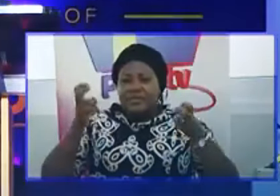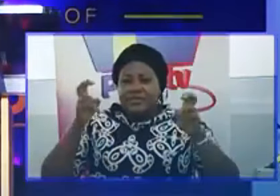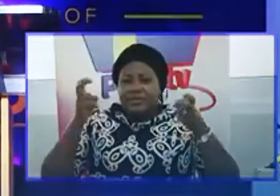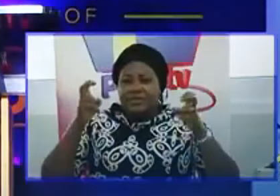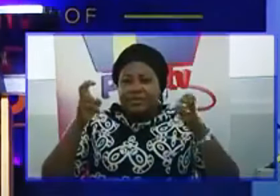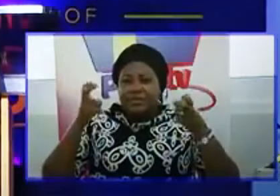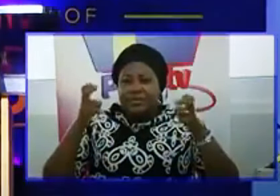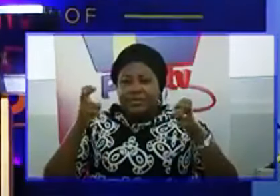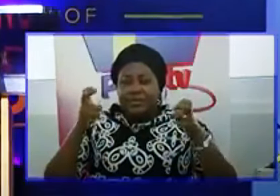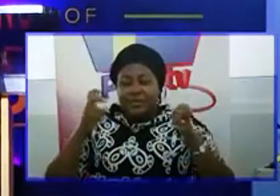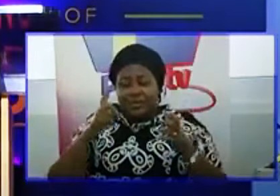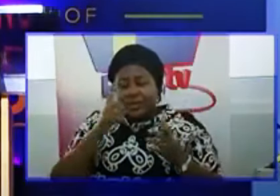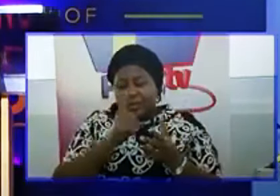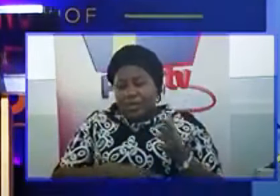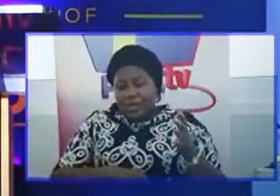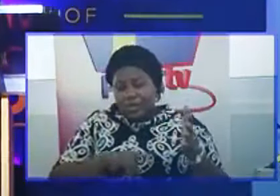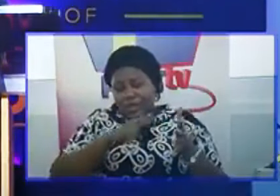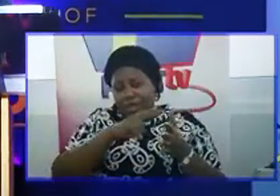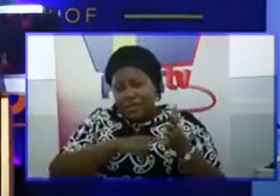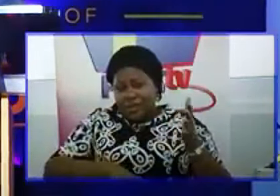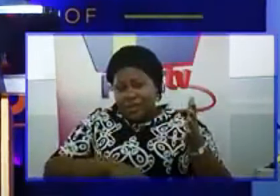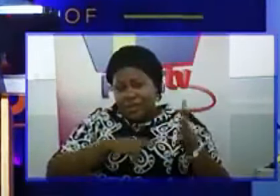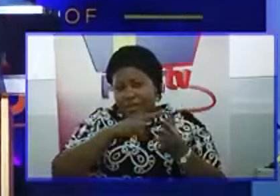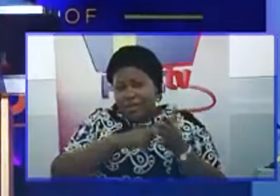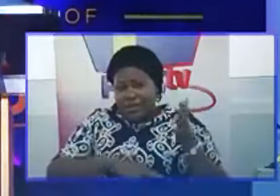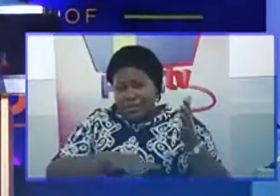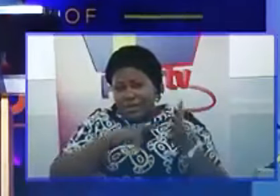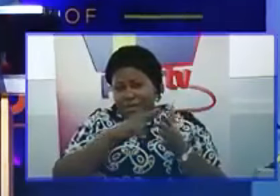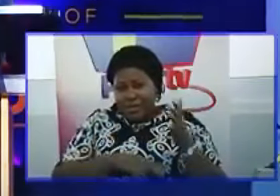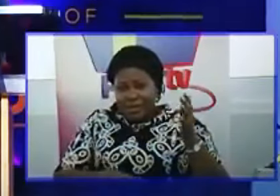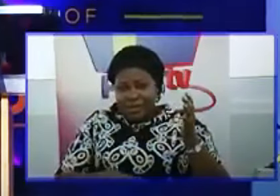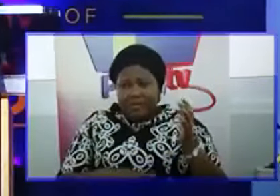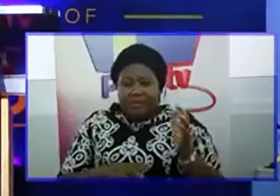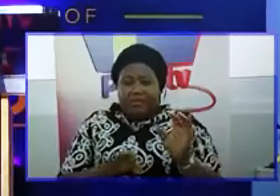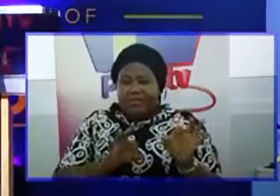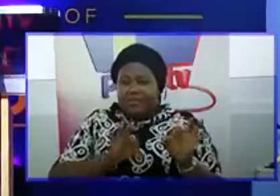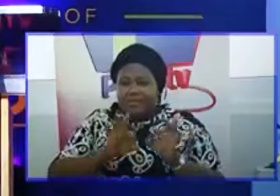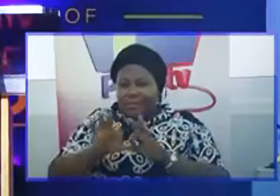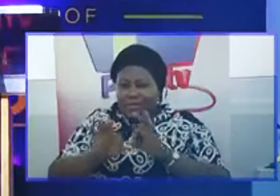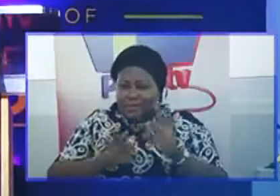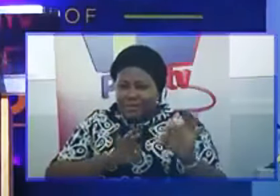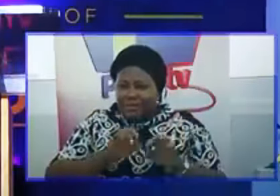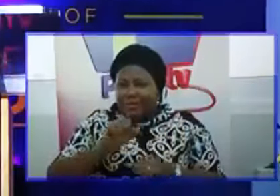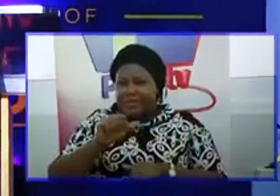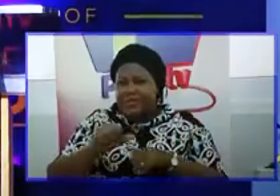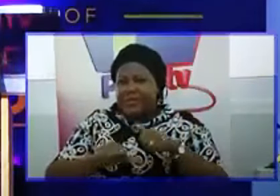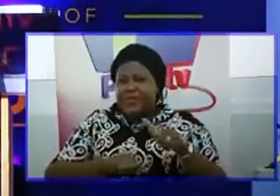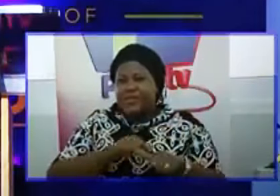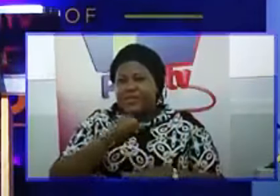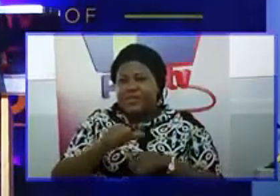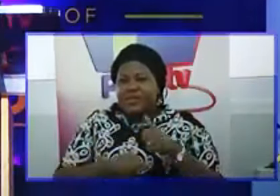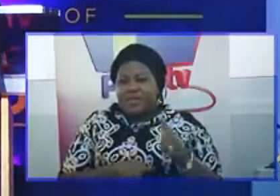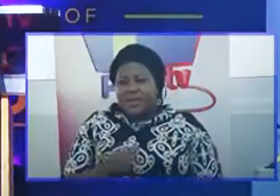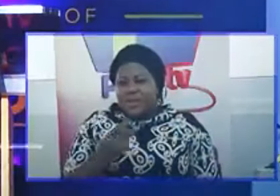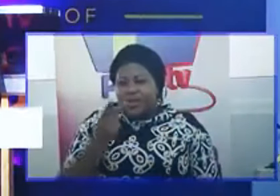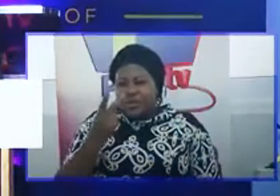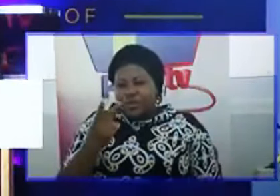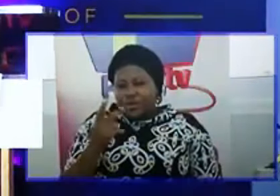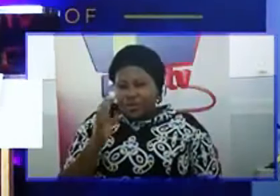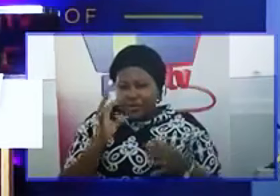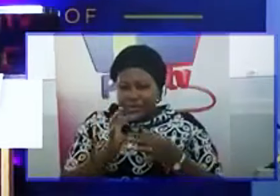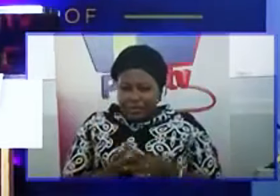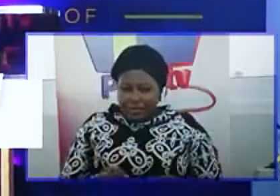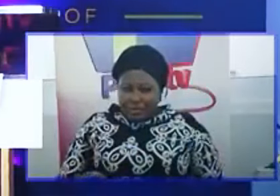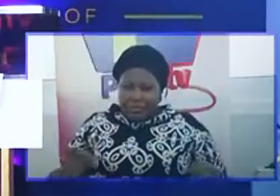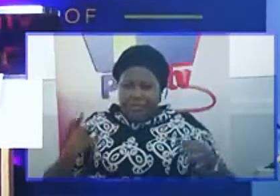The scriptures we just heard spoke about or reminded us of two parables,